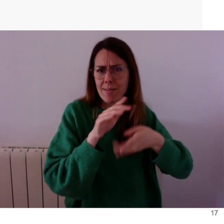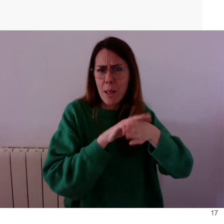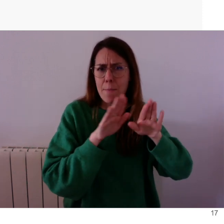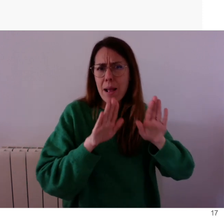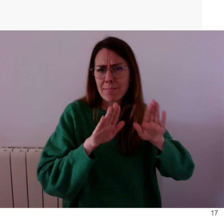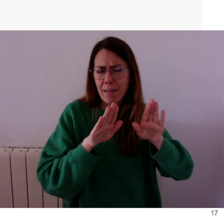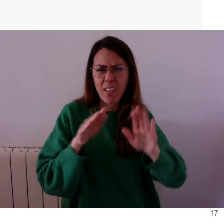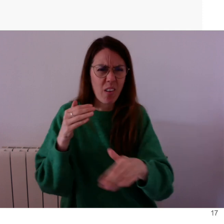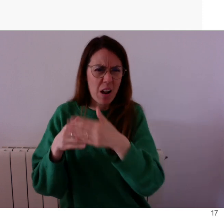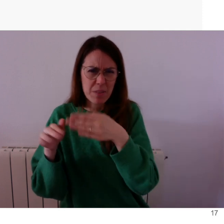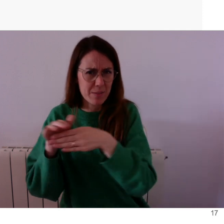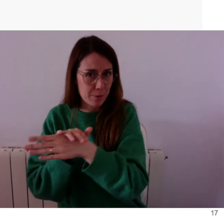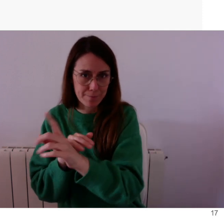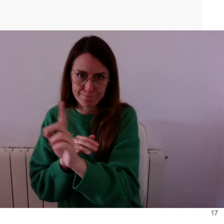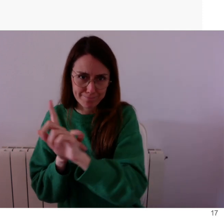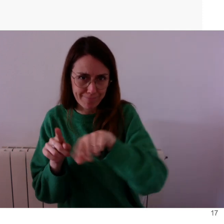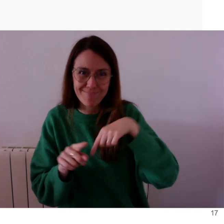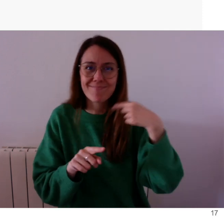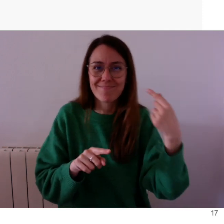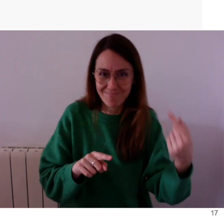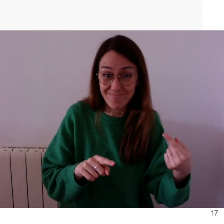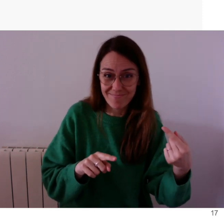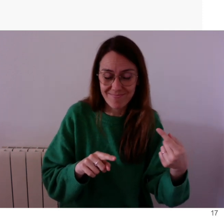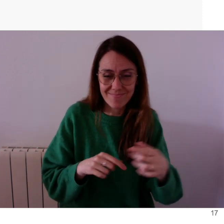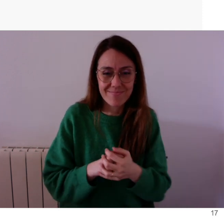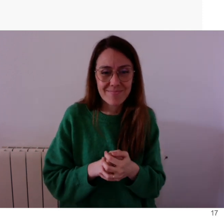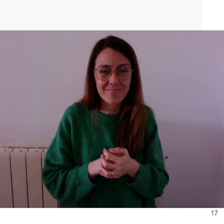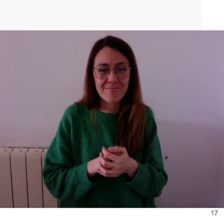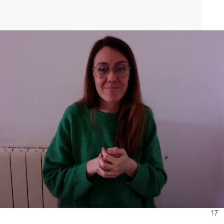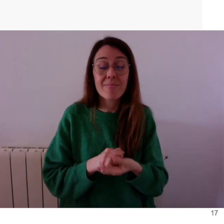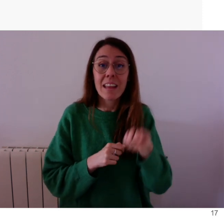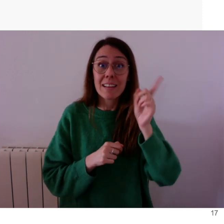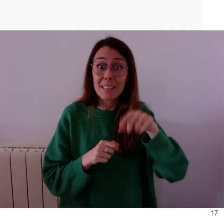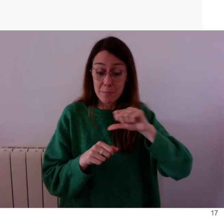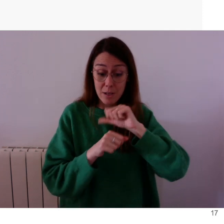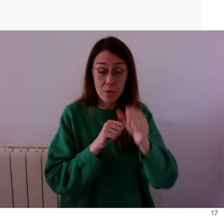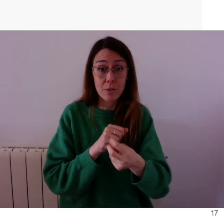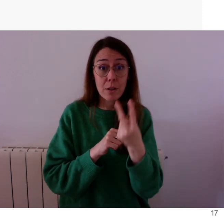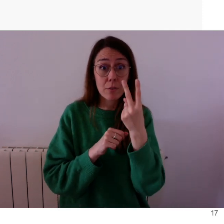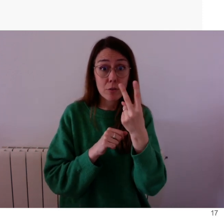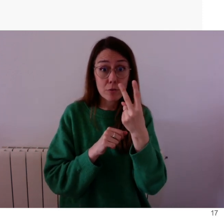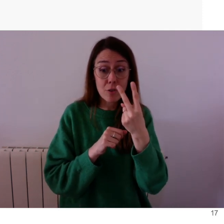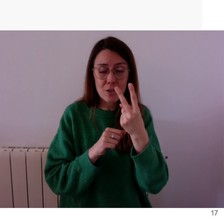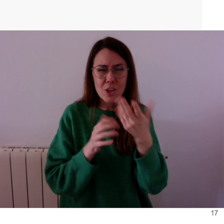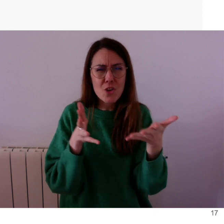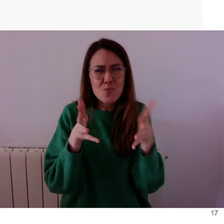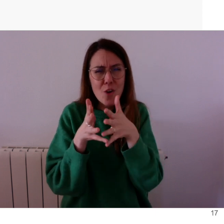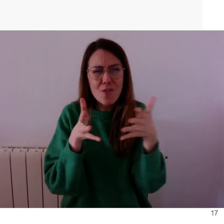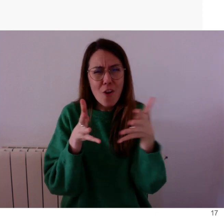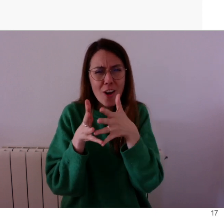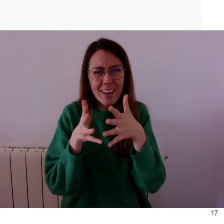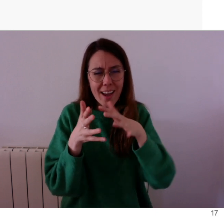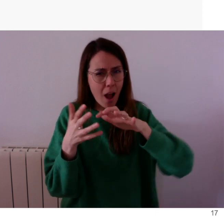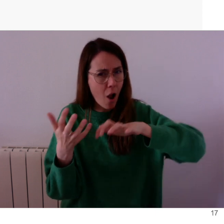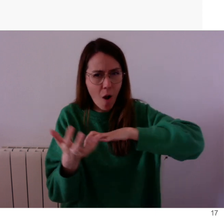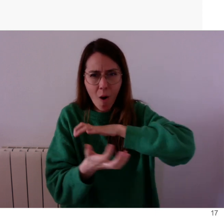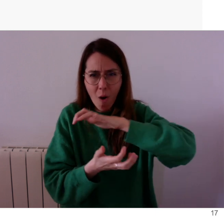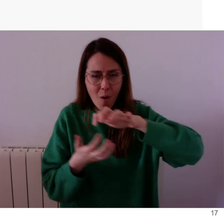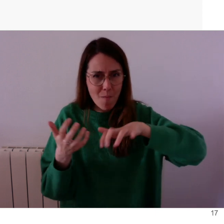is morphologically more complex than the one handshape, and this helps to add new